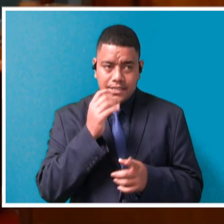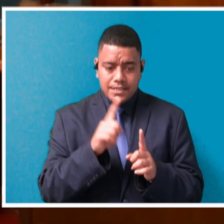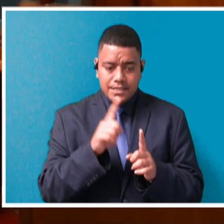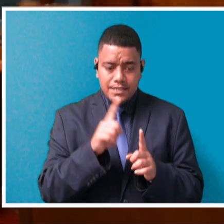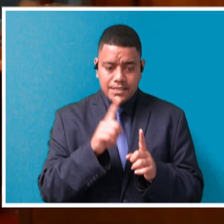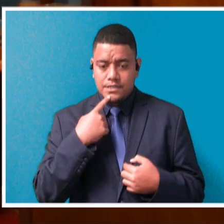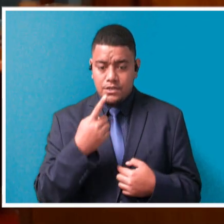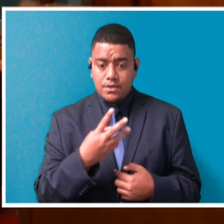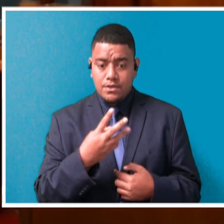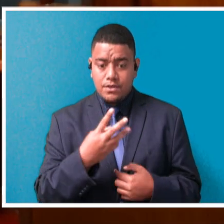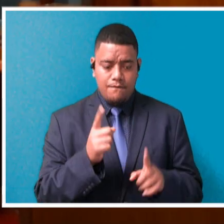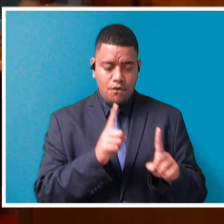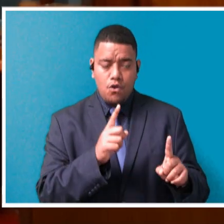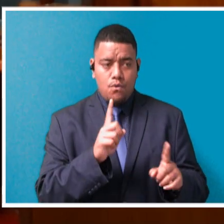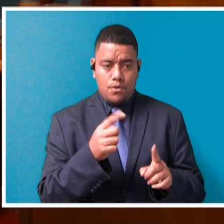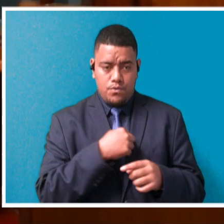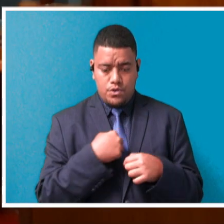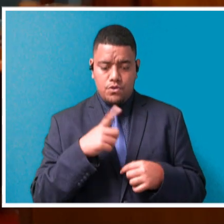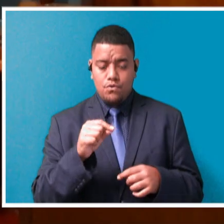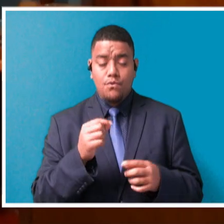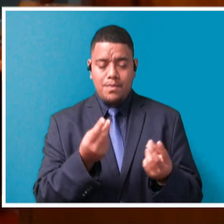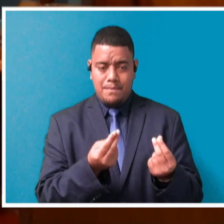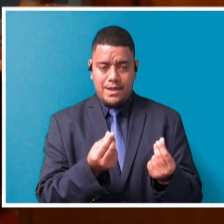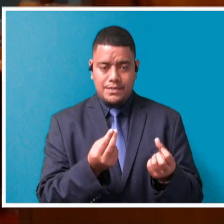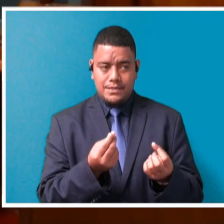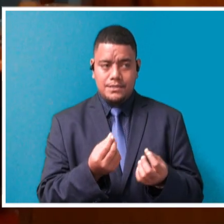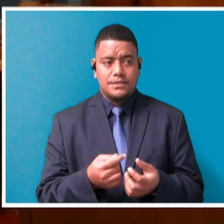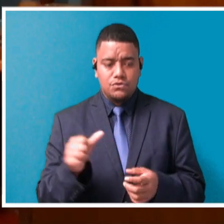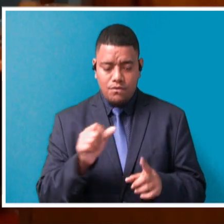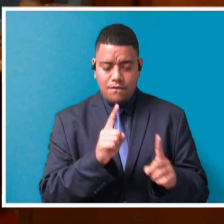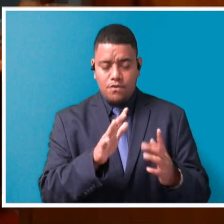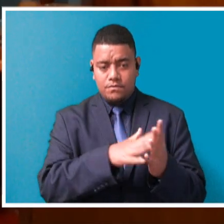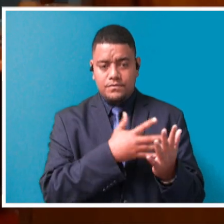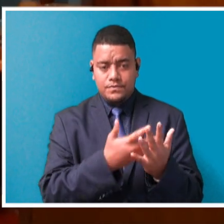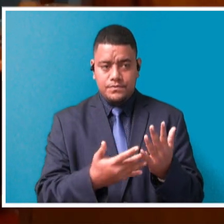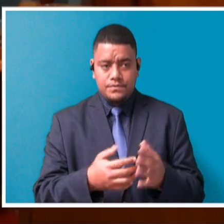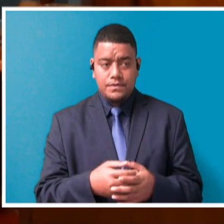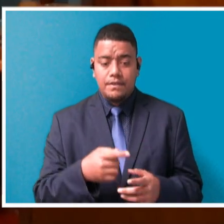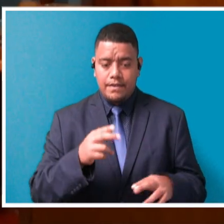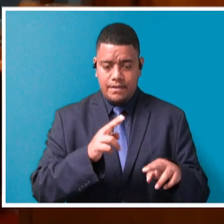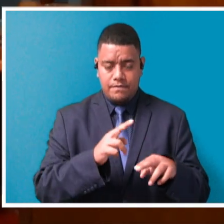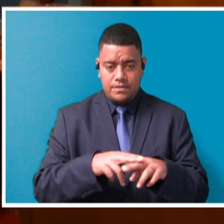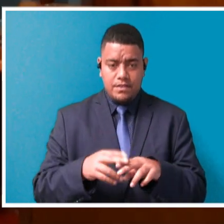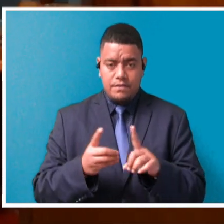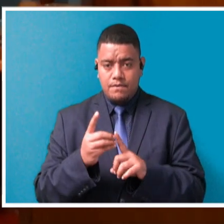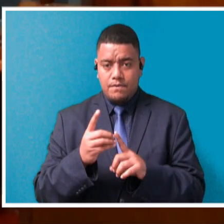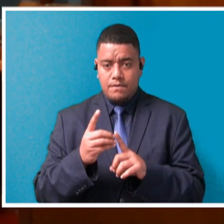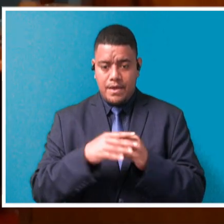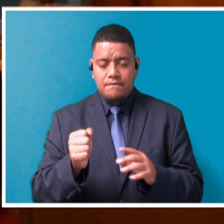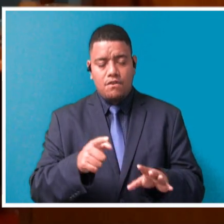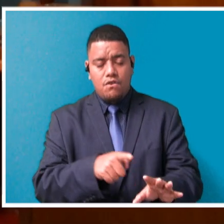to them we would be doing with the money they lent us. Speaker, the Fiji Development Bank has